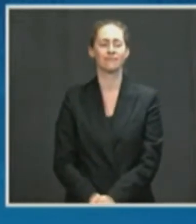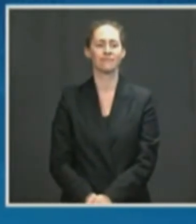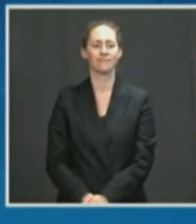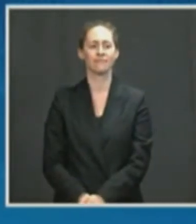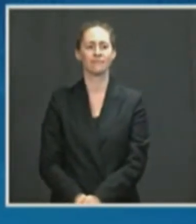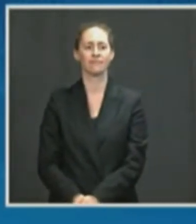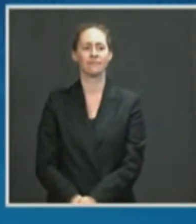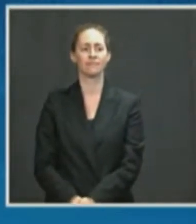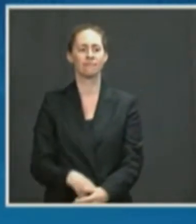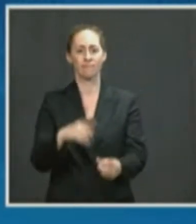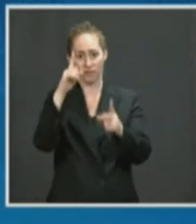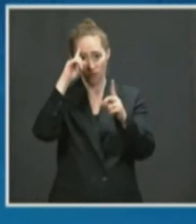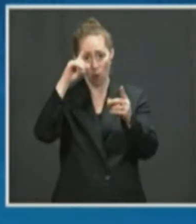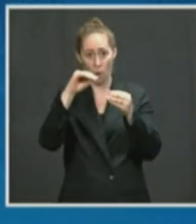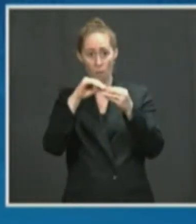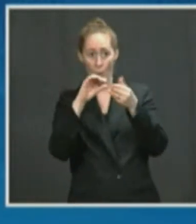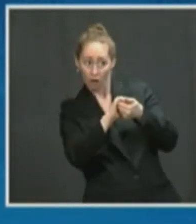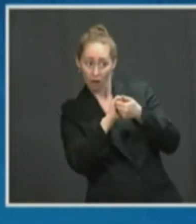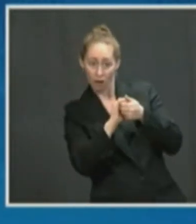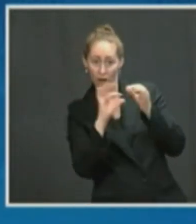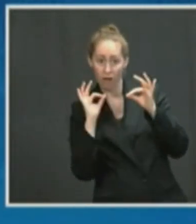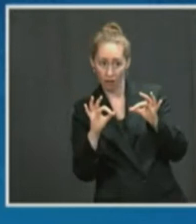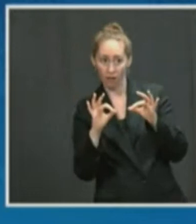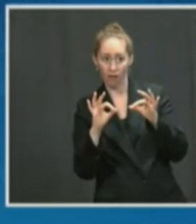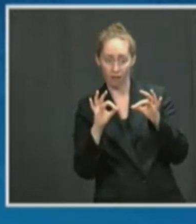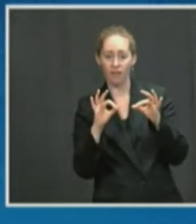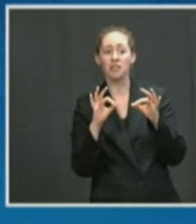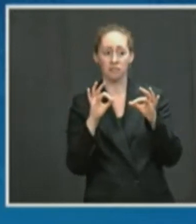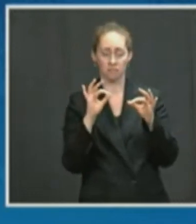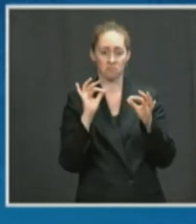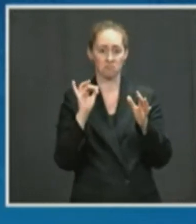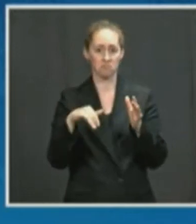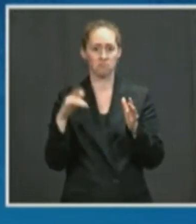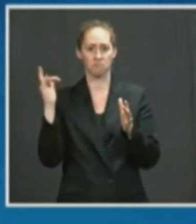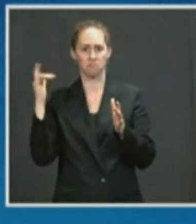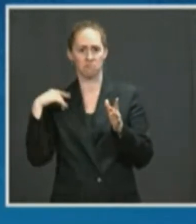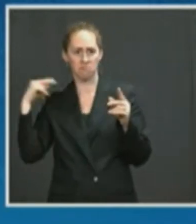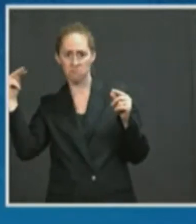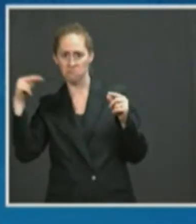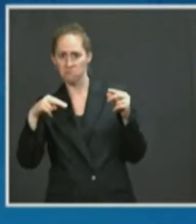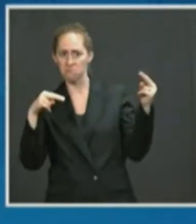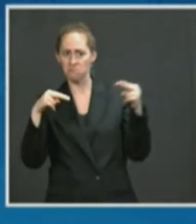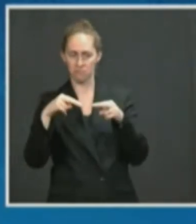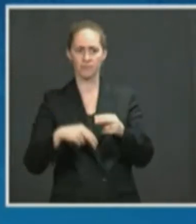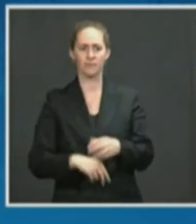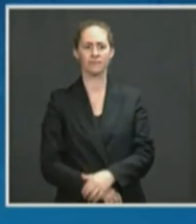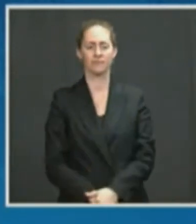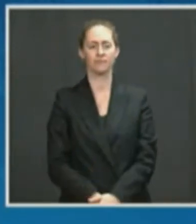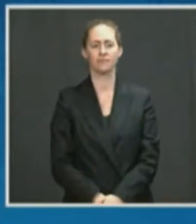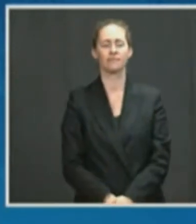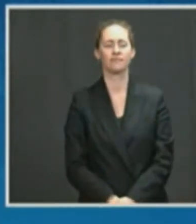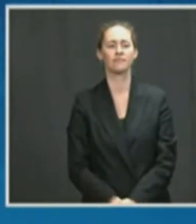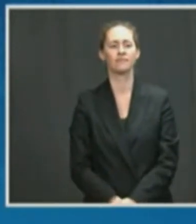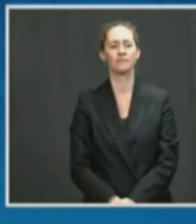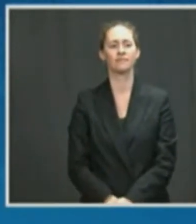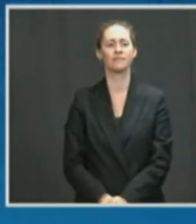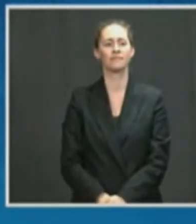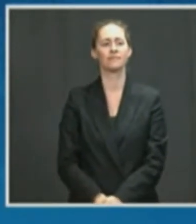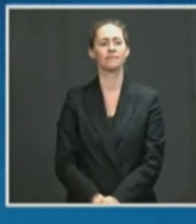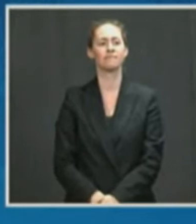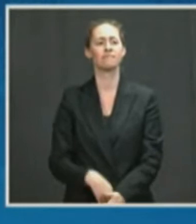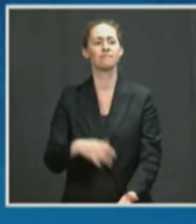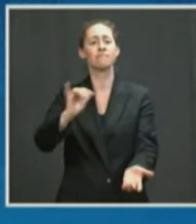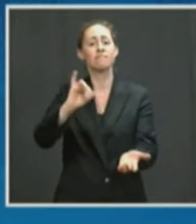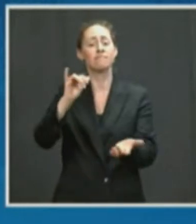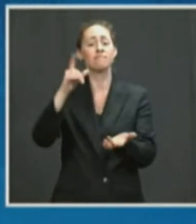way, not only from the U.S. government's perspective of an all-of-government approach, but bringing in the private sector, bringing in